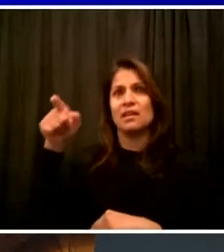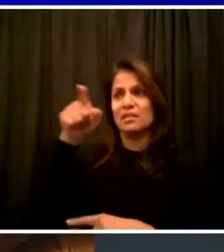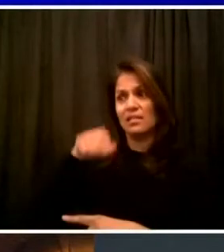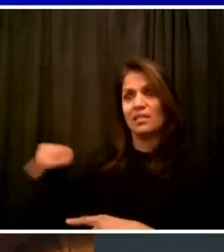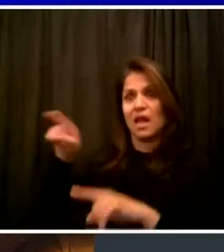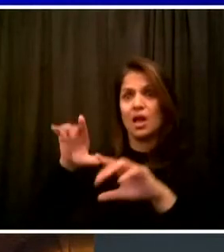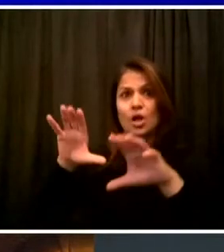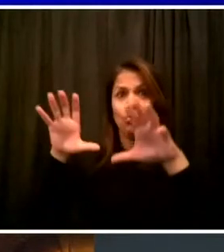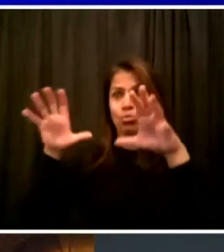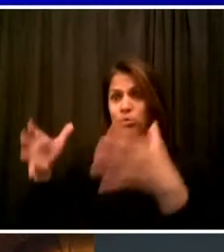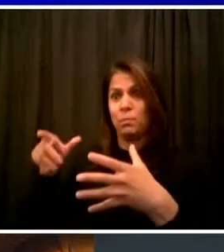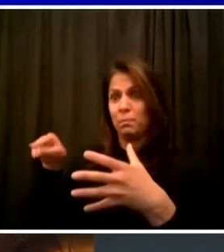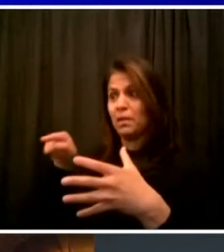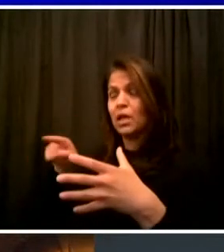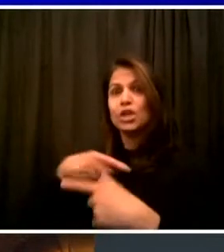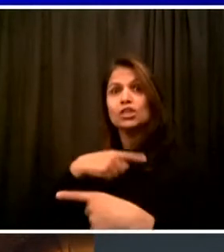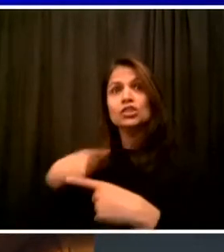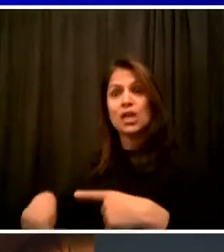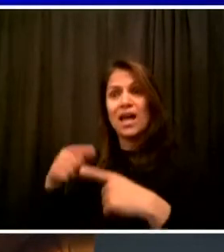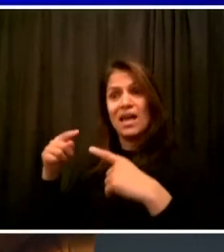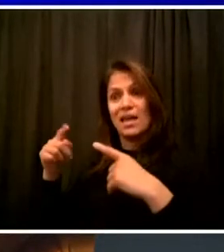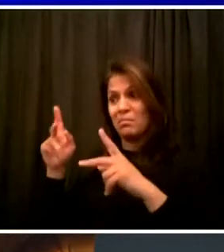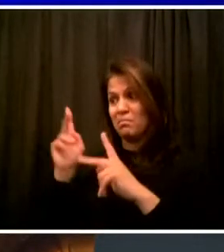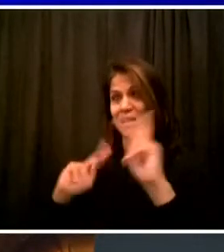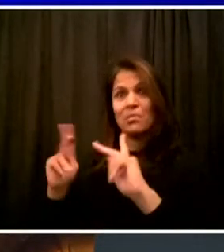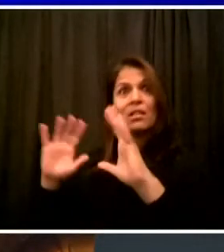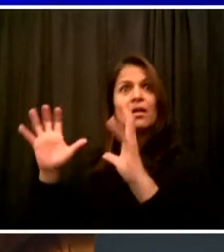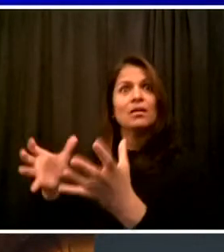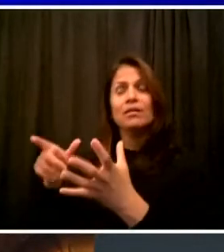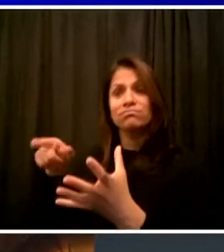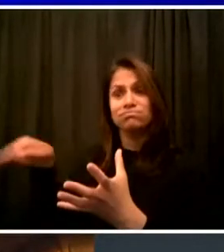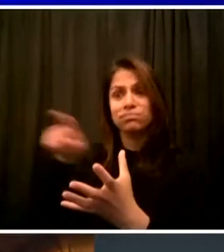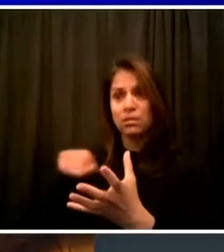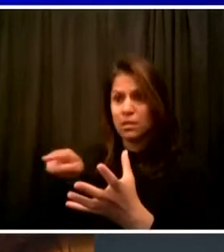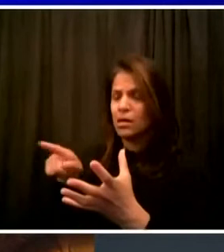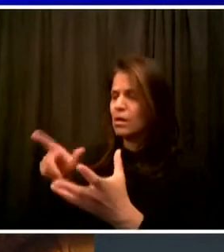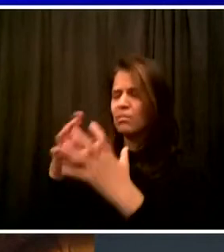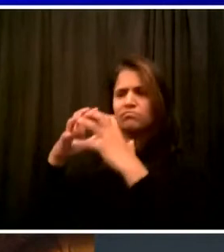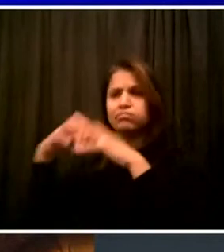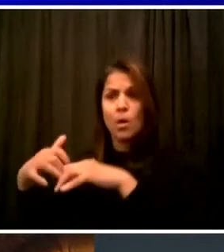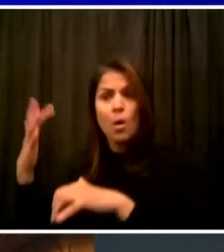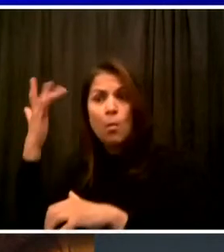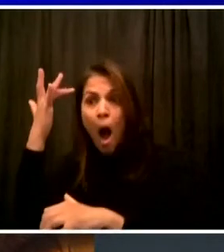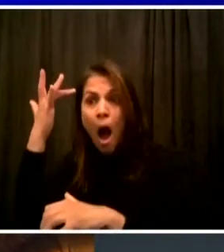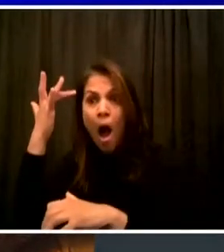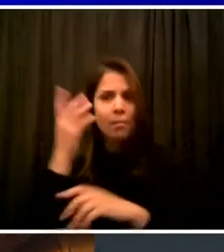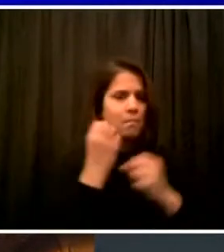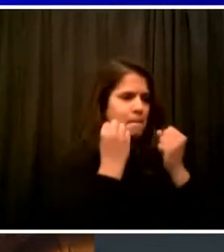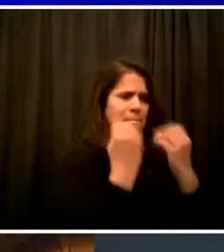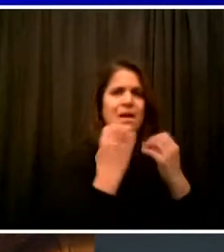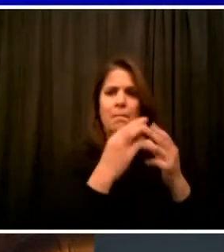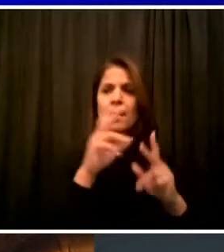it is a reminder to us that we have a lot to do. The city has done a lot to overcome bias and discrimination. We have a much stronger